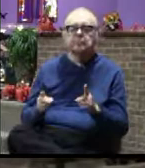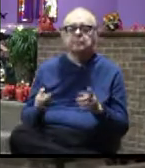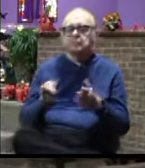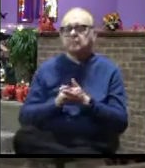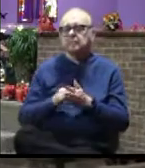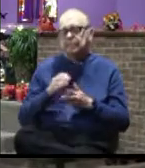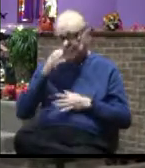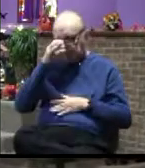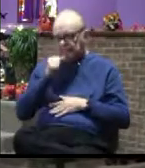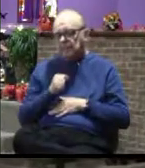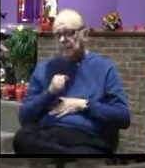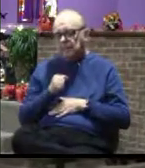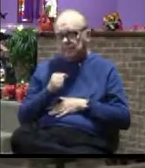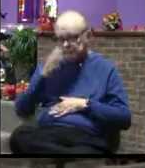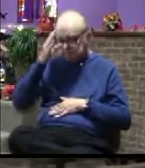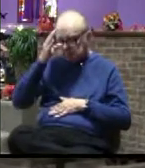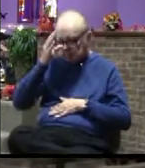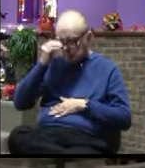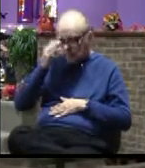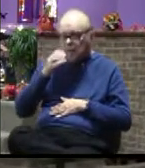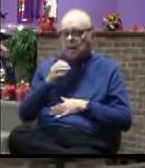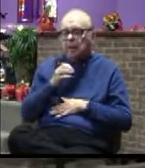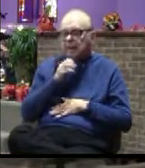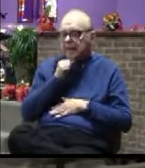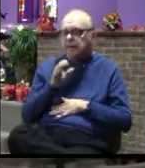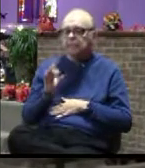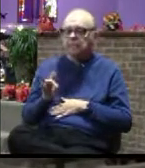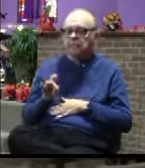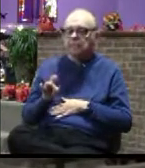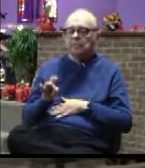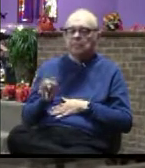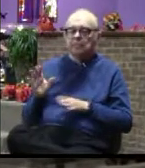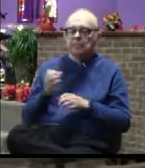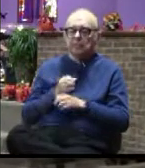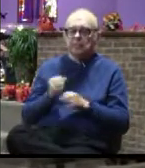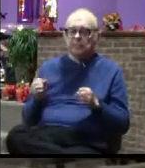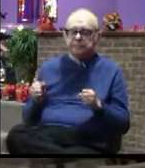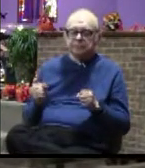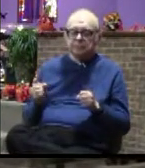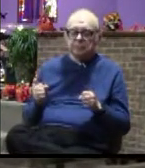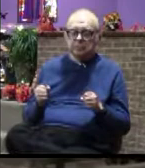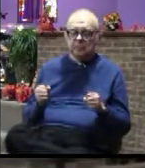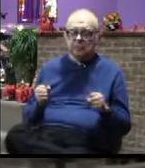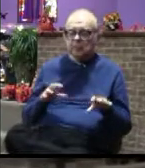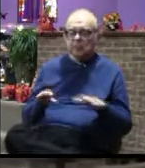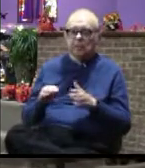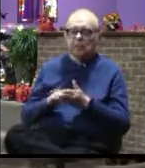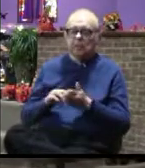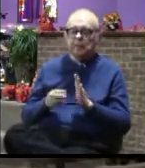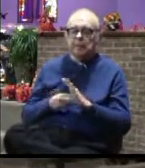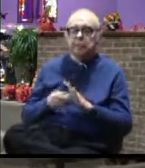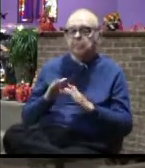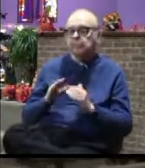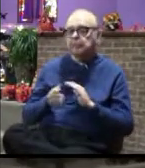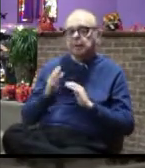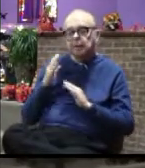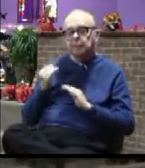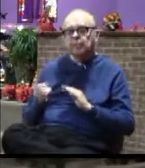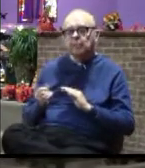and that eight year old boy or little girl that gets saved ladies and gentlemen you going to ask them well do you know what it means to be a Christian